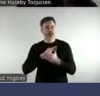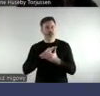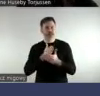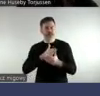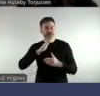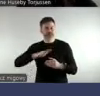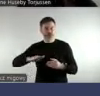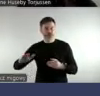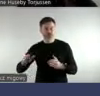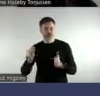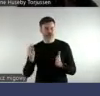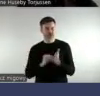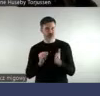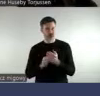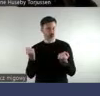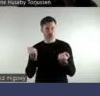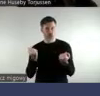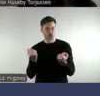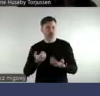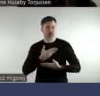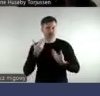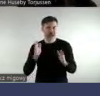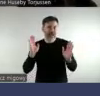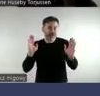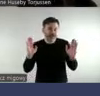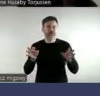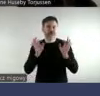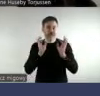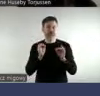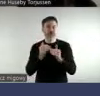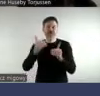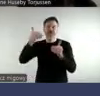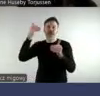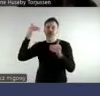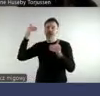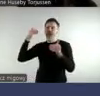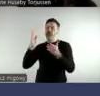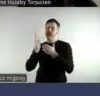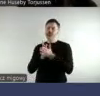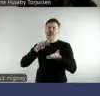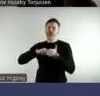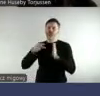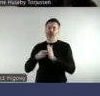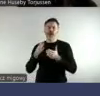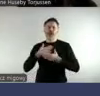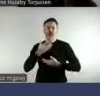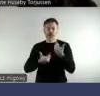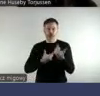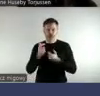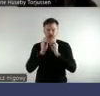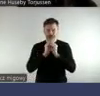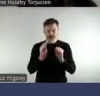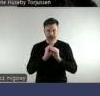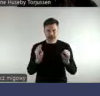a month ahead, load equipment on trucks and train during night and not to affect traffic too much, and also in a sound